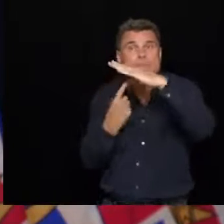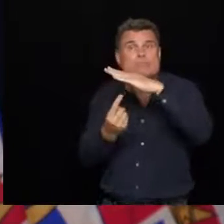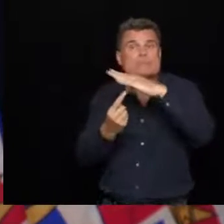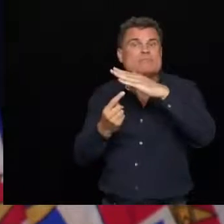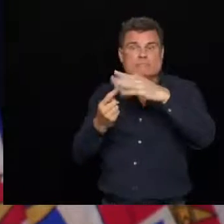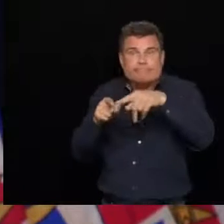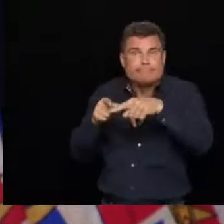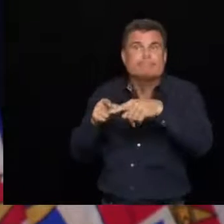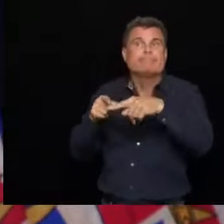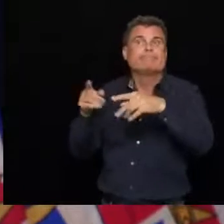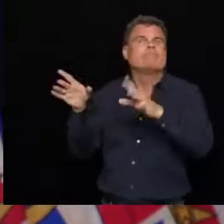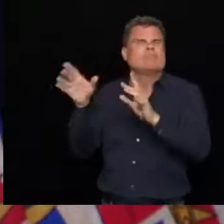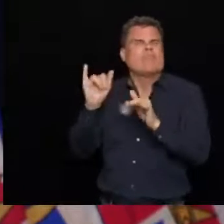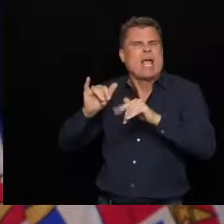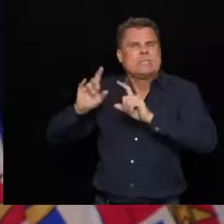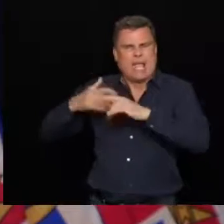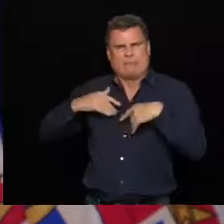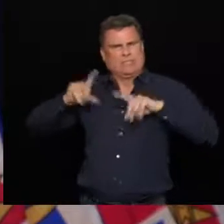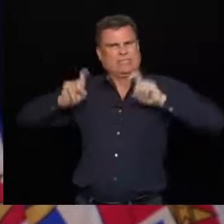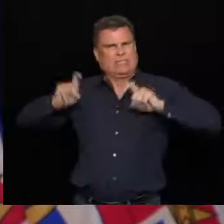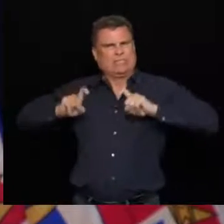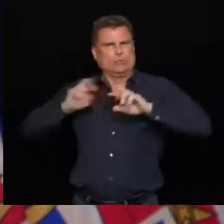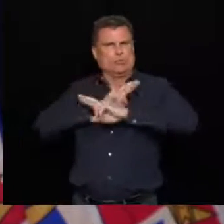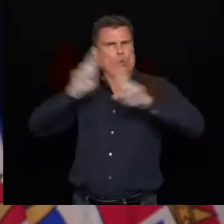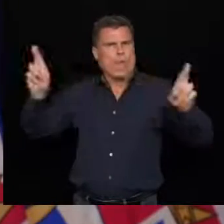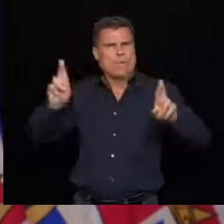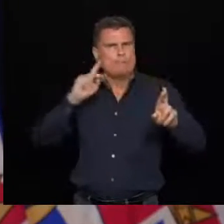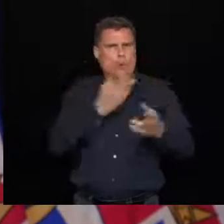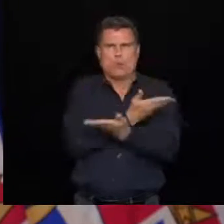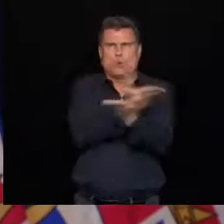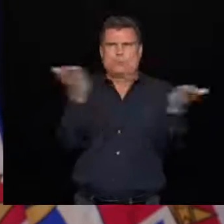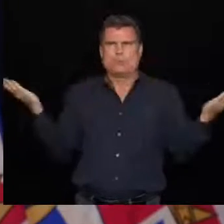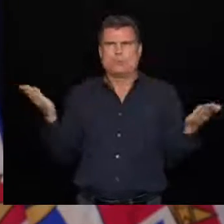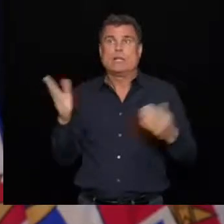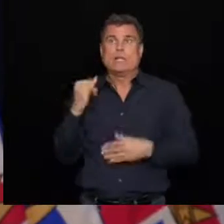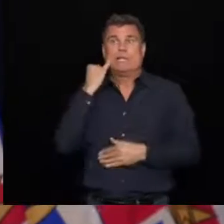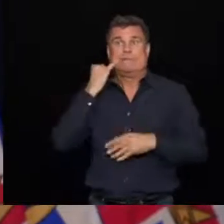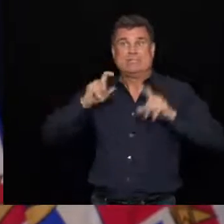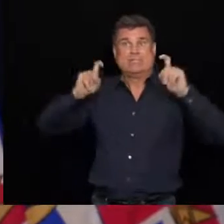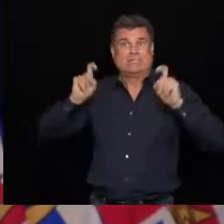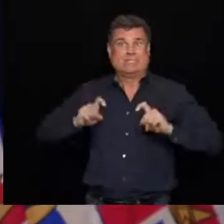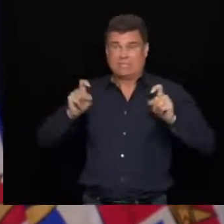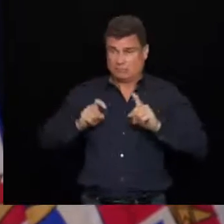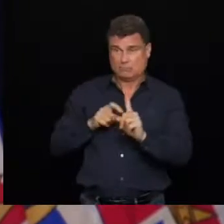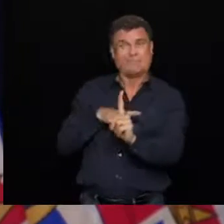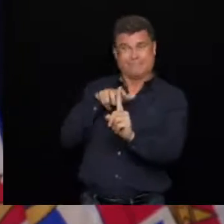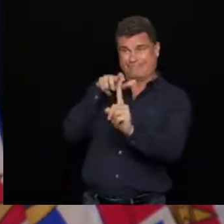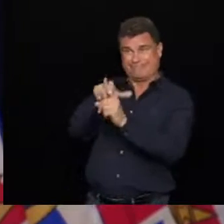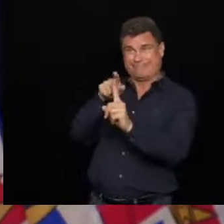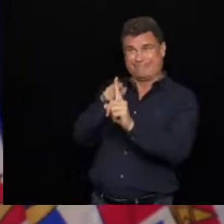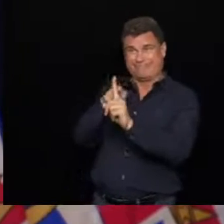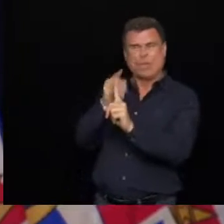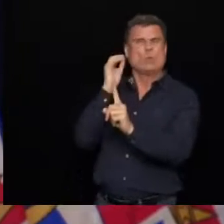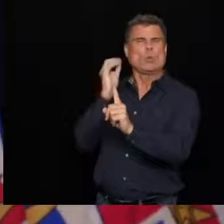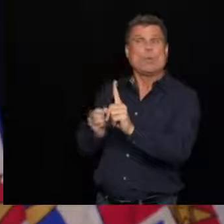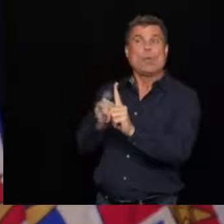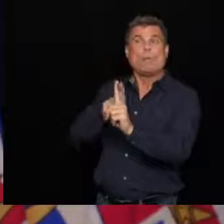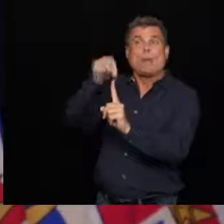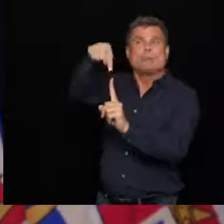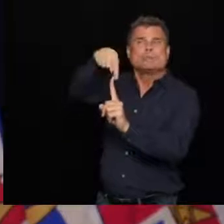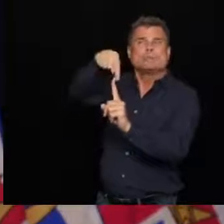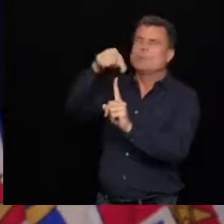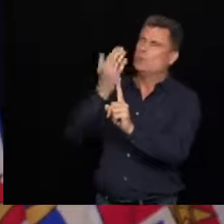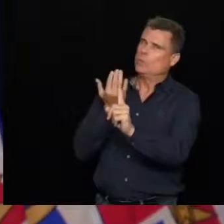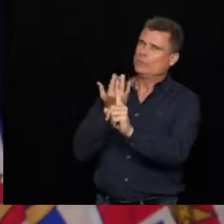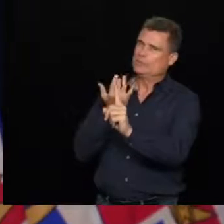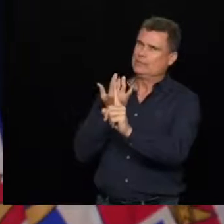in the incubation period doesn't mean you're home free. It means you still need to wait that incubation period to make sure that you're not